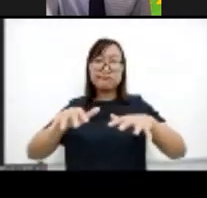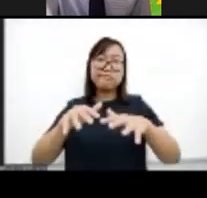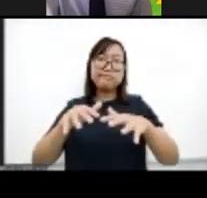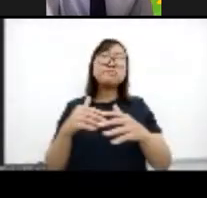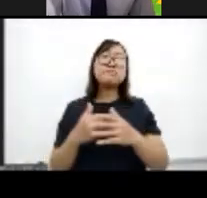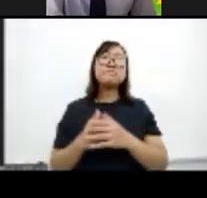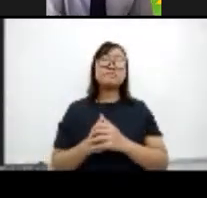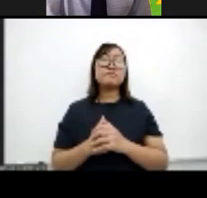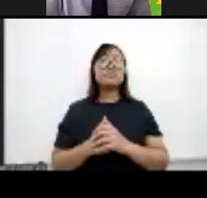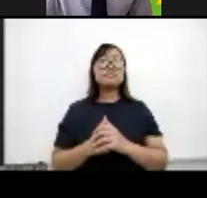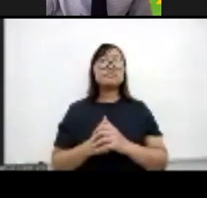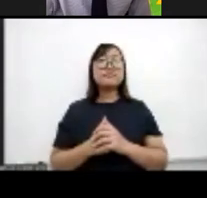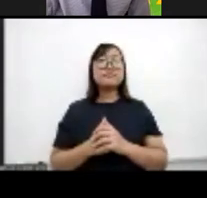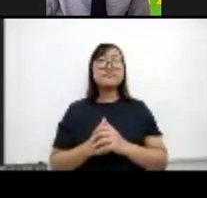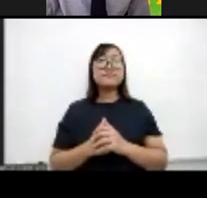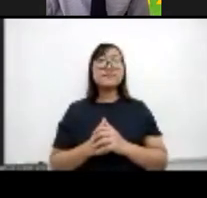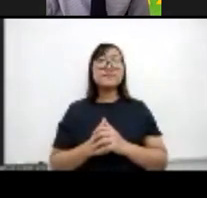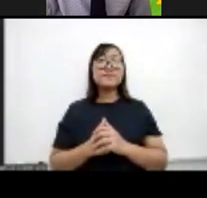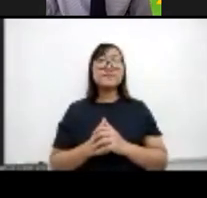setiap trus